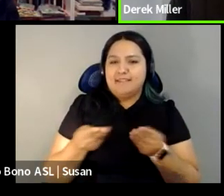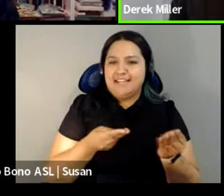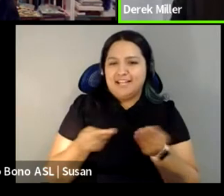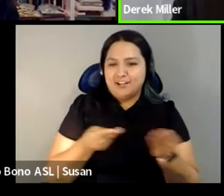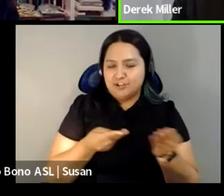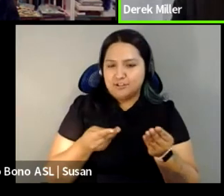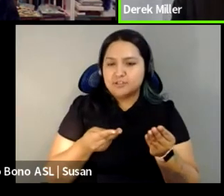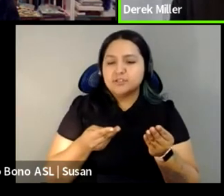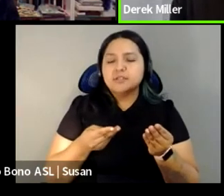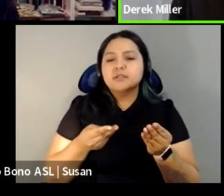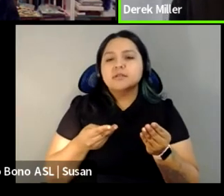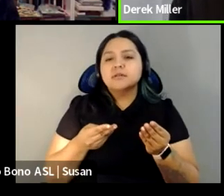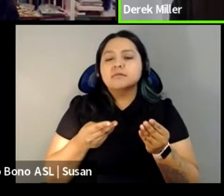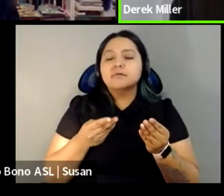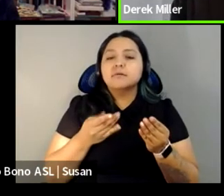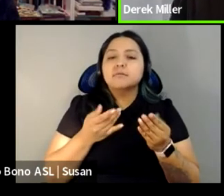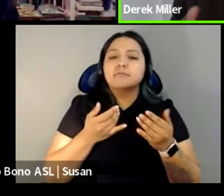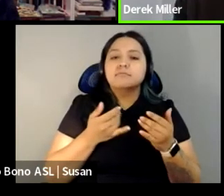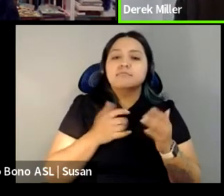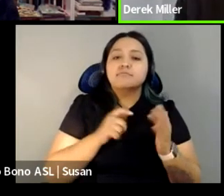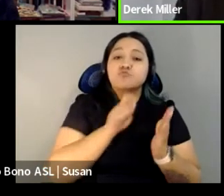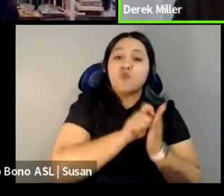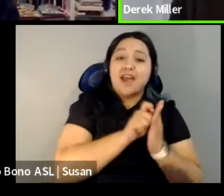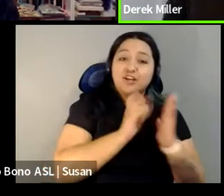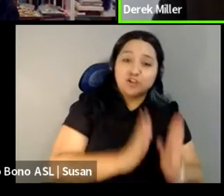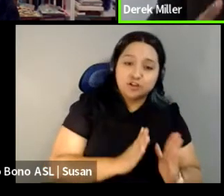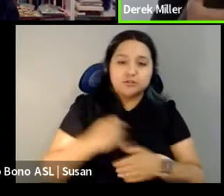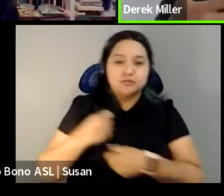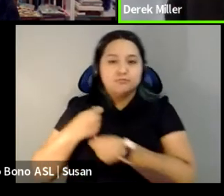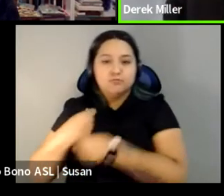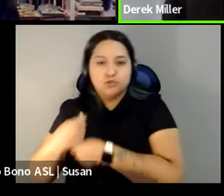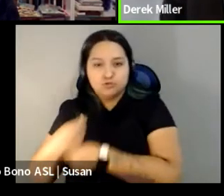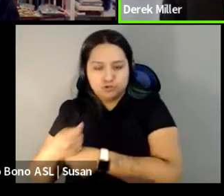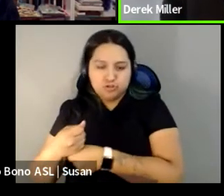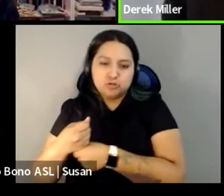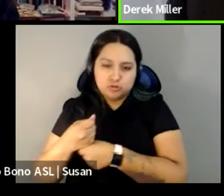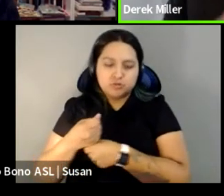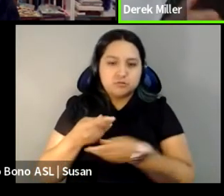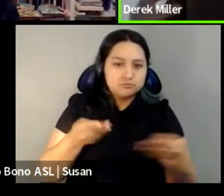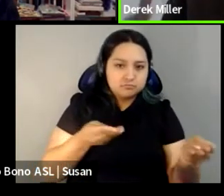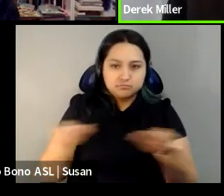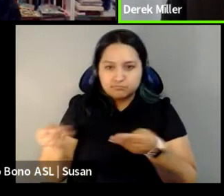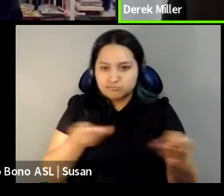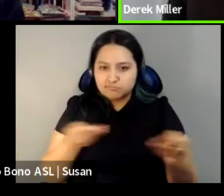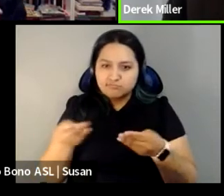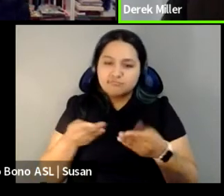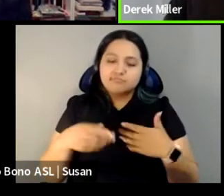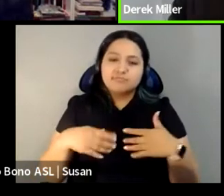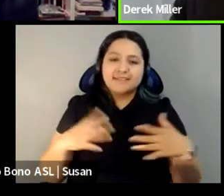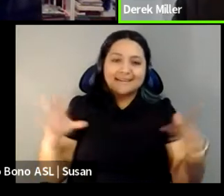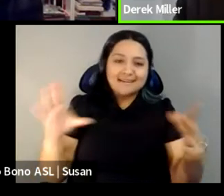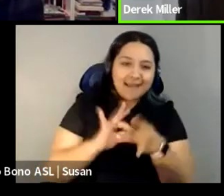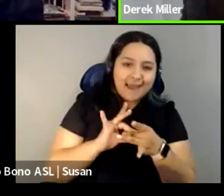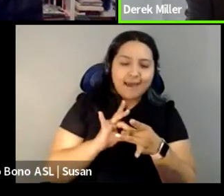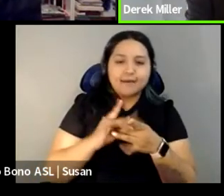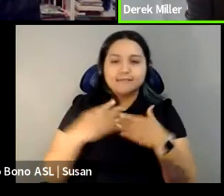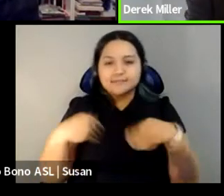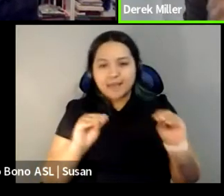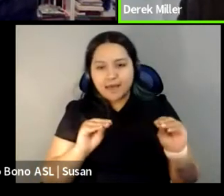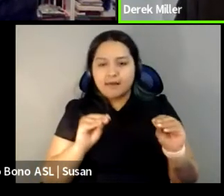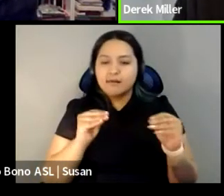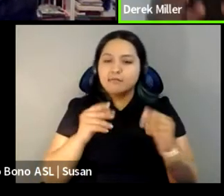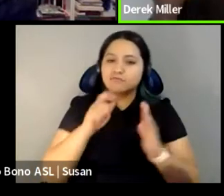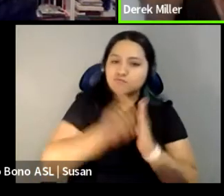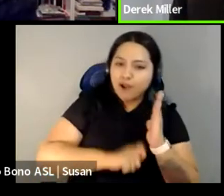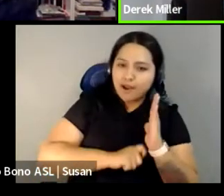particularly between playwrights and producers. They help to promote work. You can pay them to read work. They make connections too among